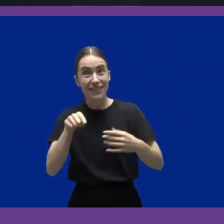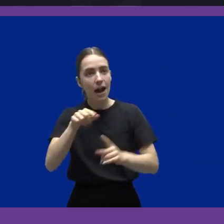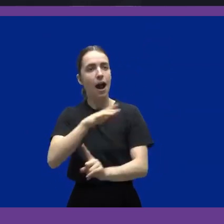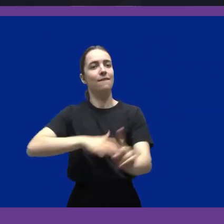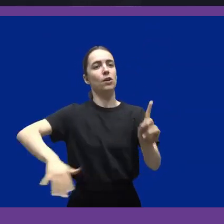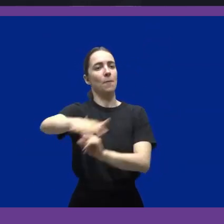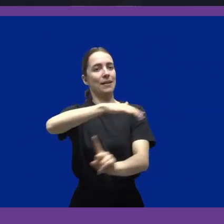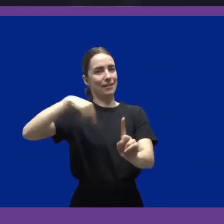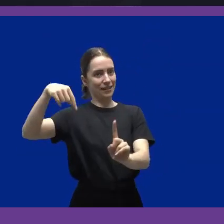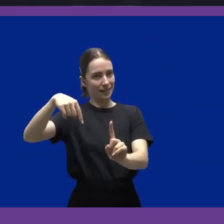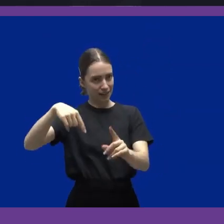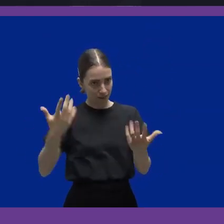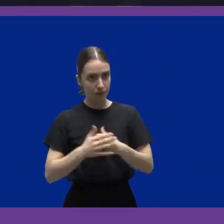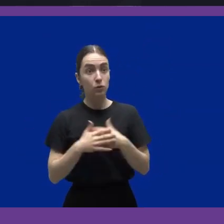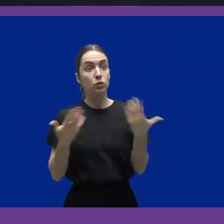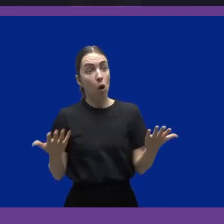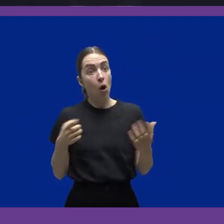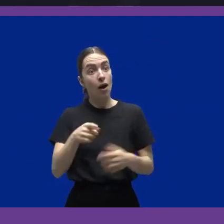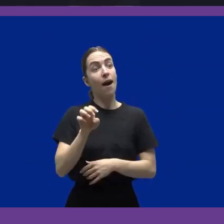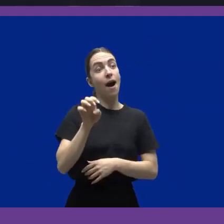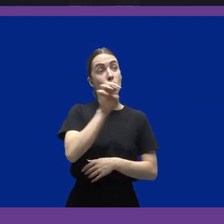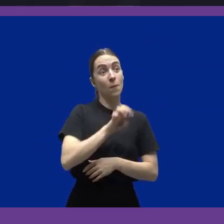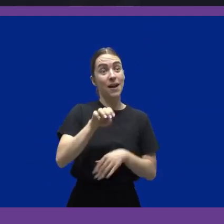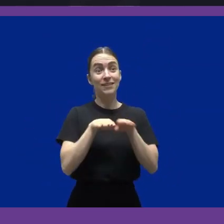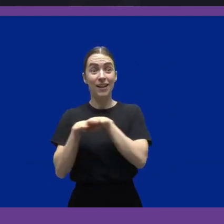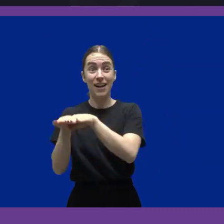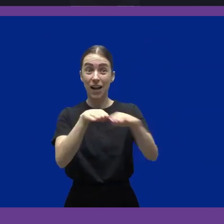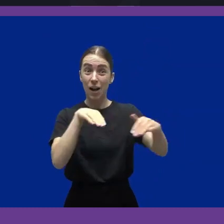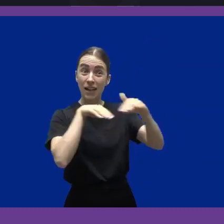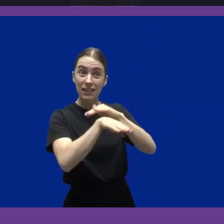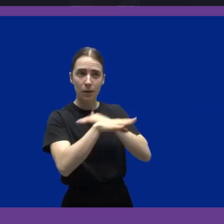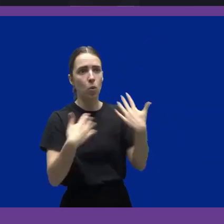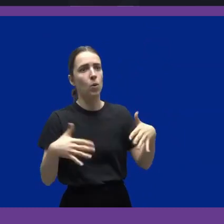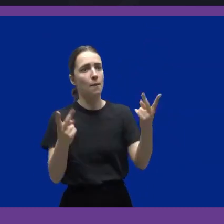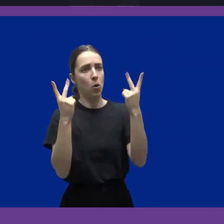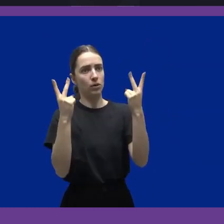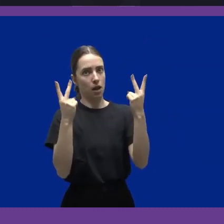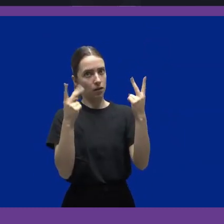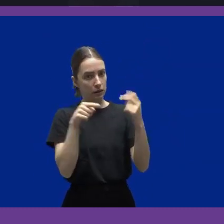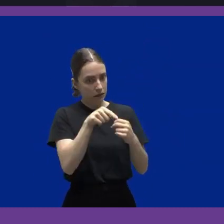environment, which provided technical